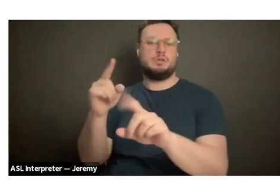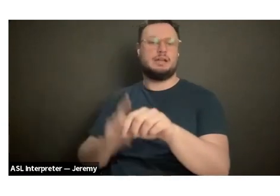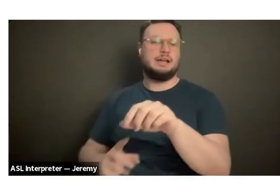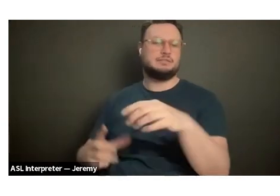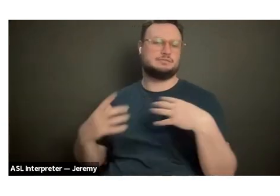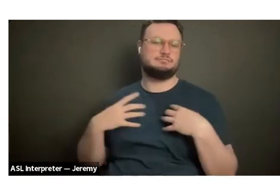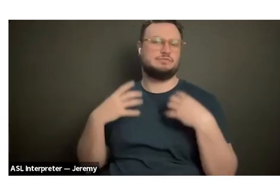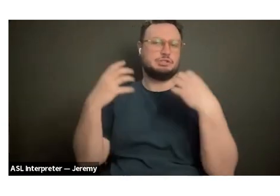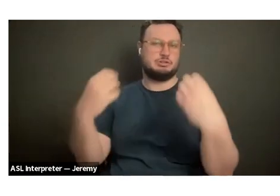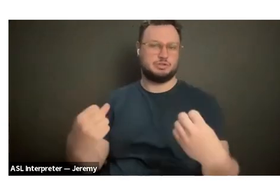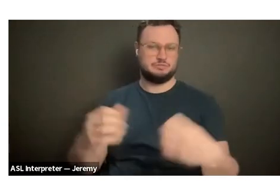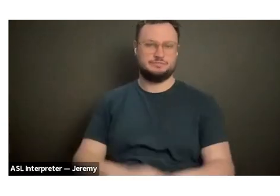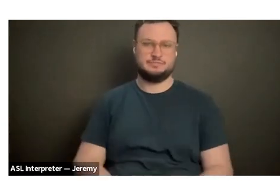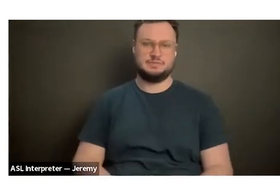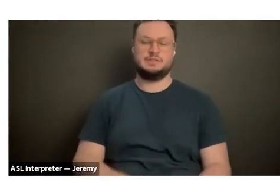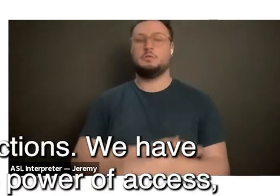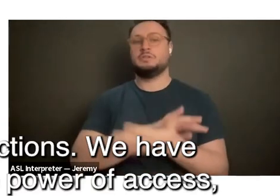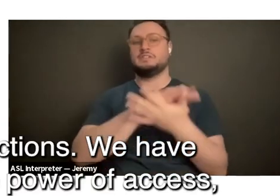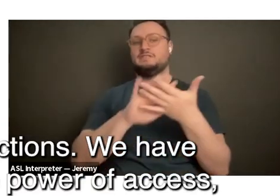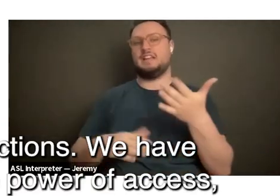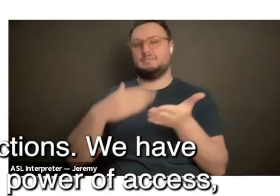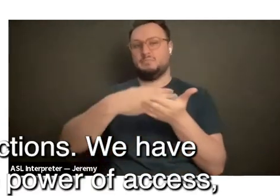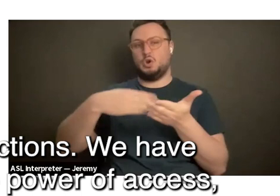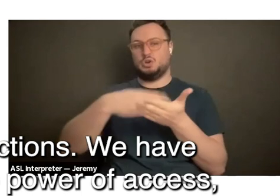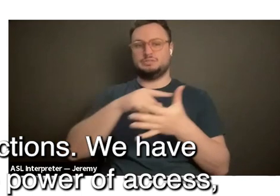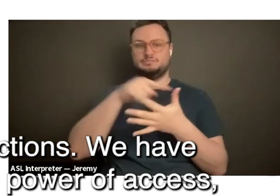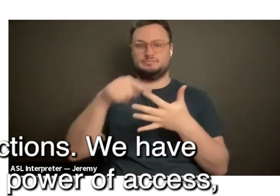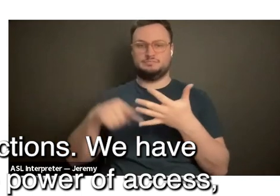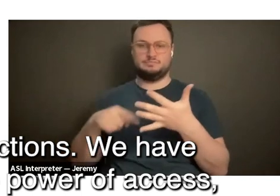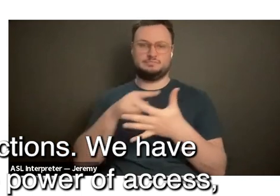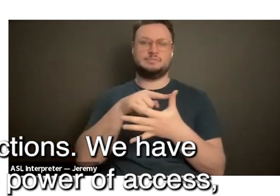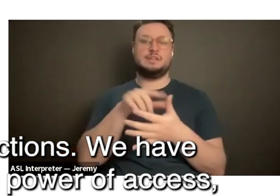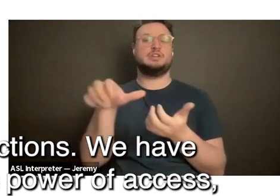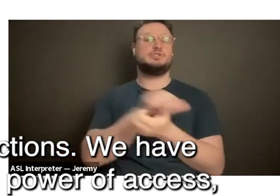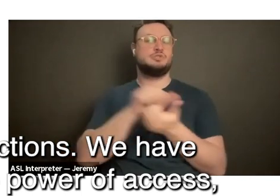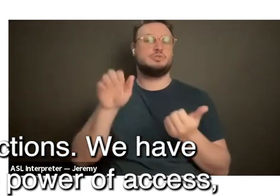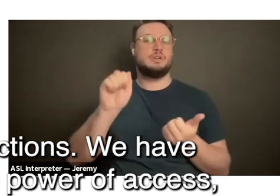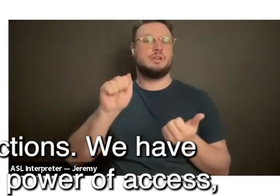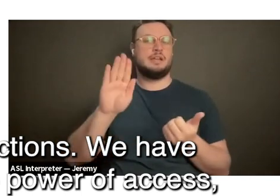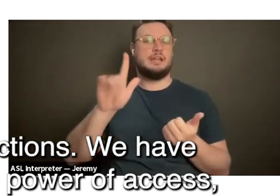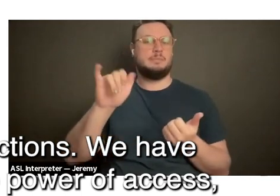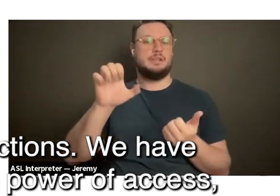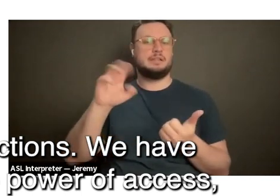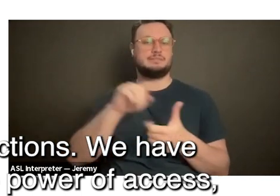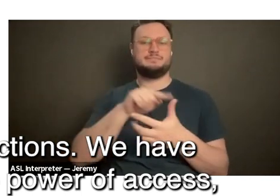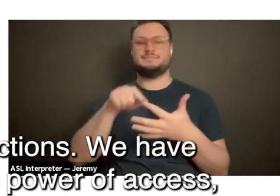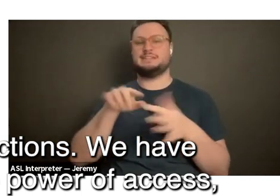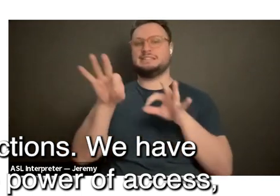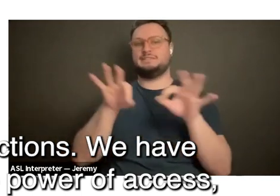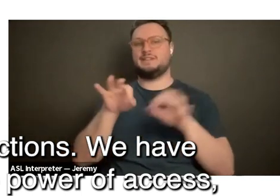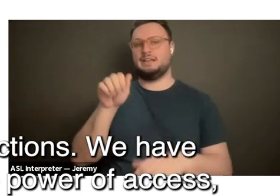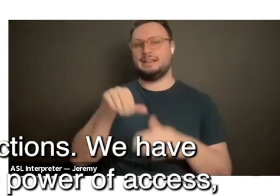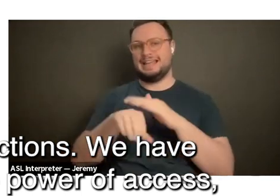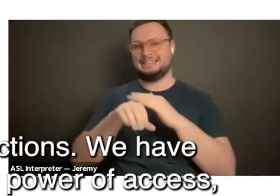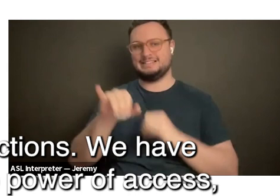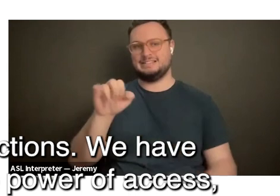sections. We have destroy ableism, define access intimacy, the power of access intimacy, and